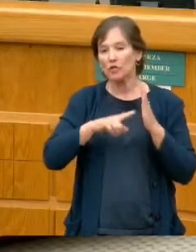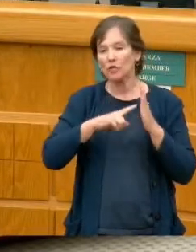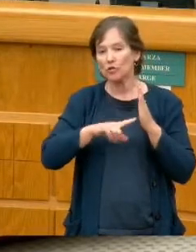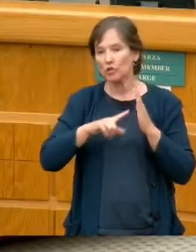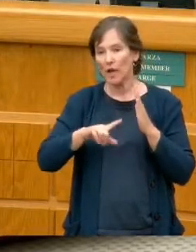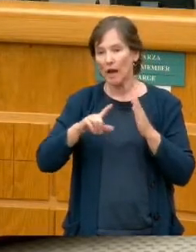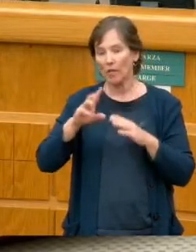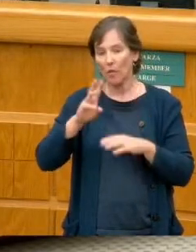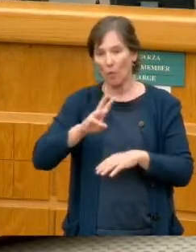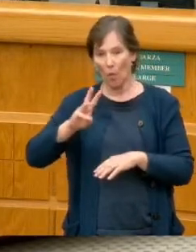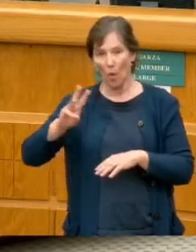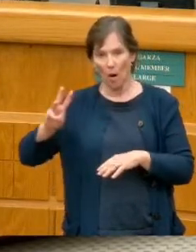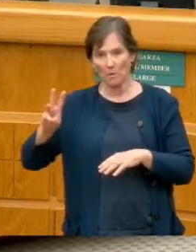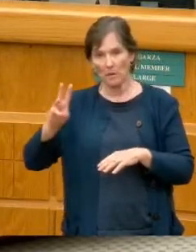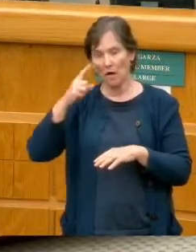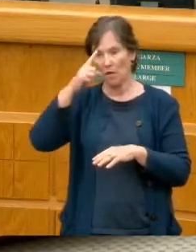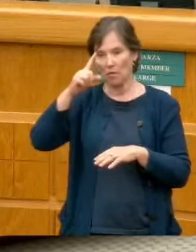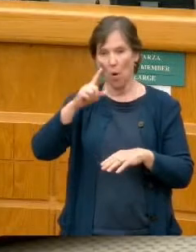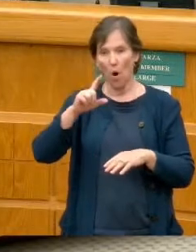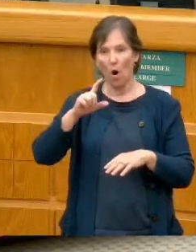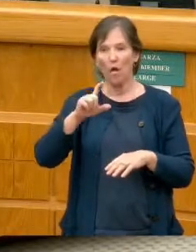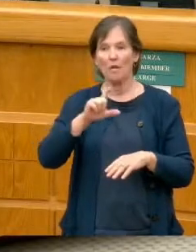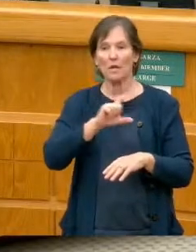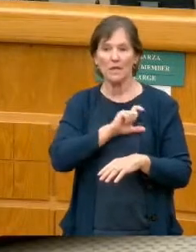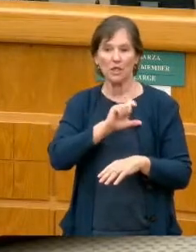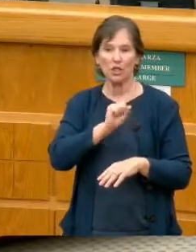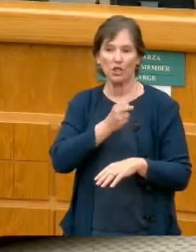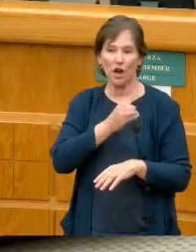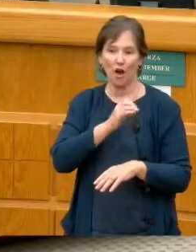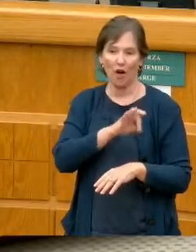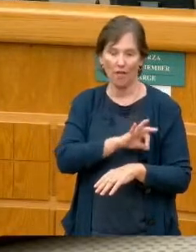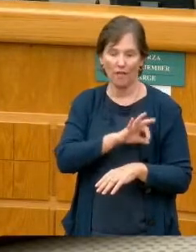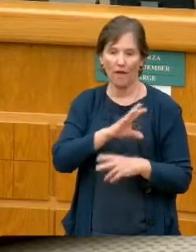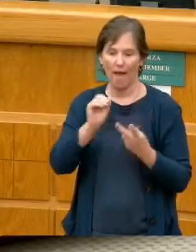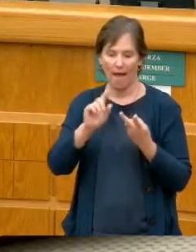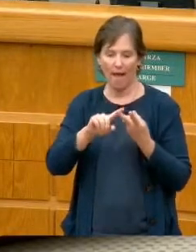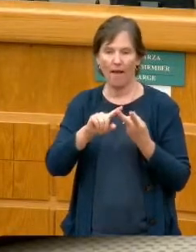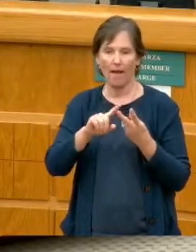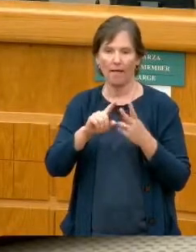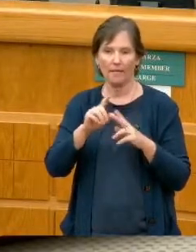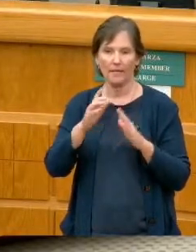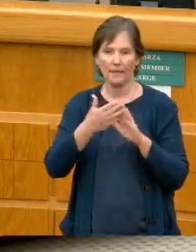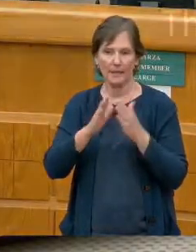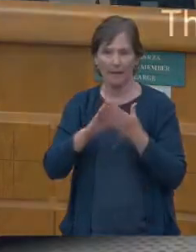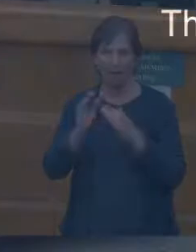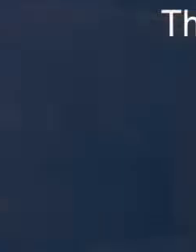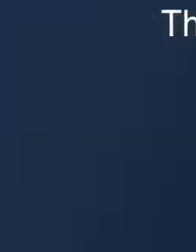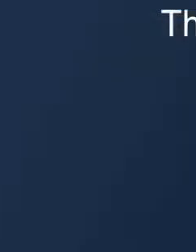continue to update that through the week and weekend. We'll see everybody back here on Tuesday. Thank you.